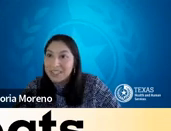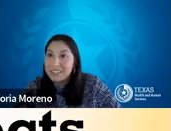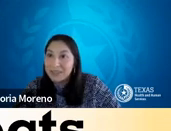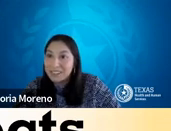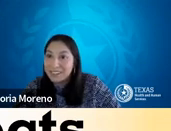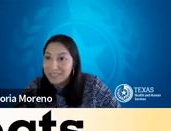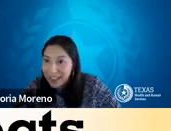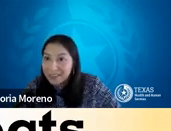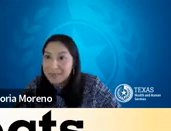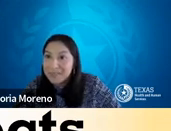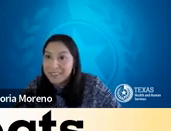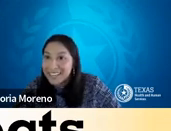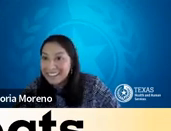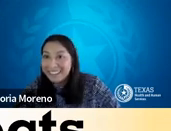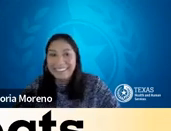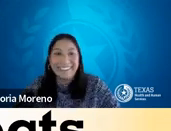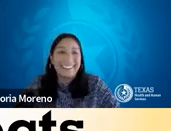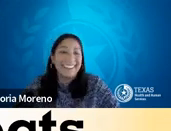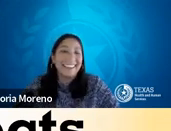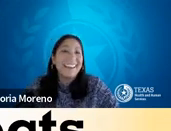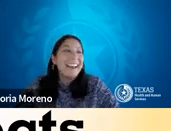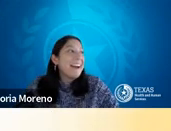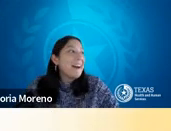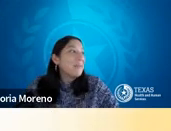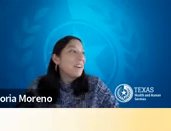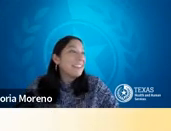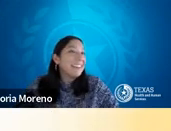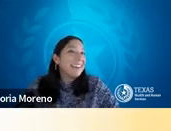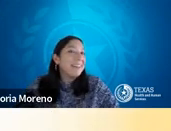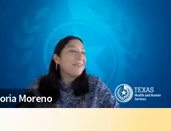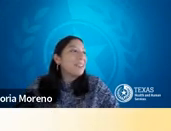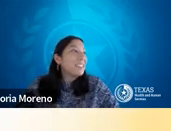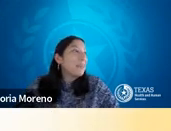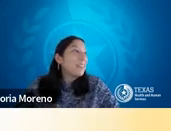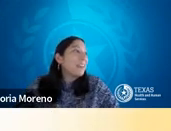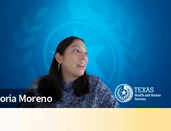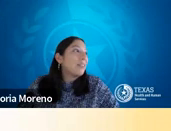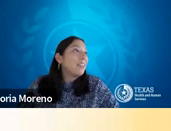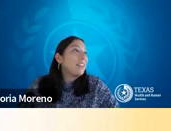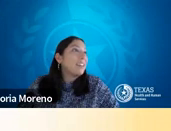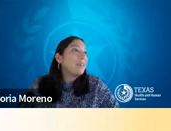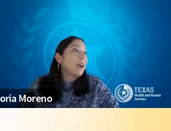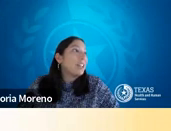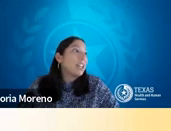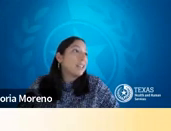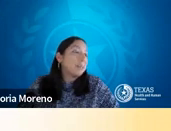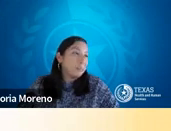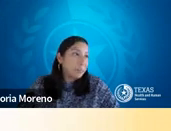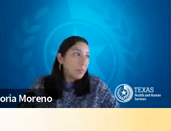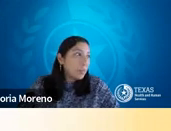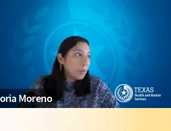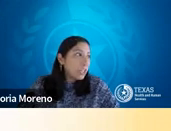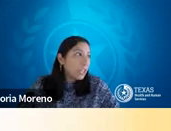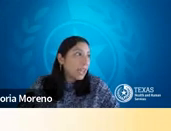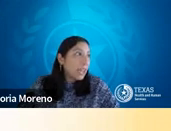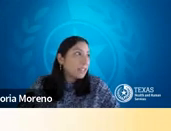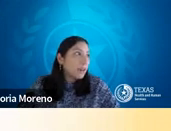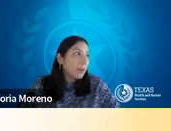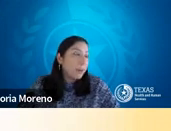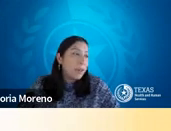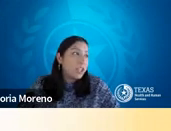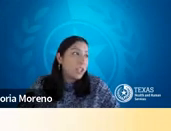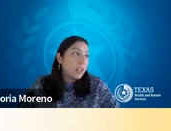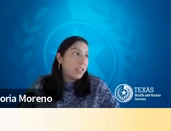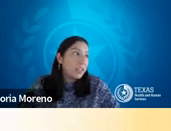So as you can see, we love acronyms, right? But first up with our COVID-19 projects, which again,